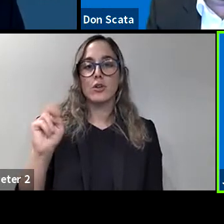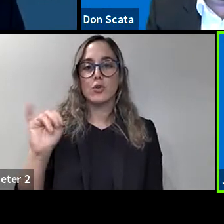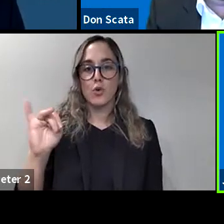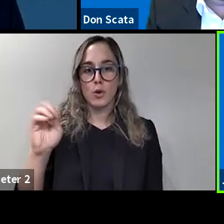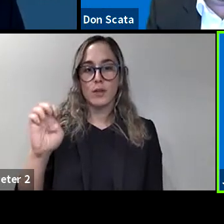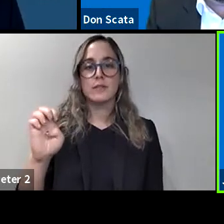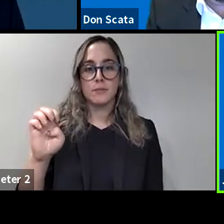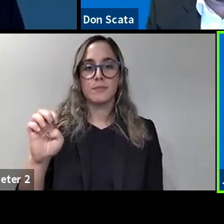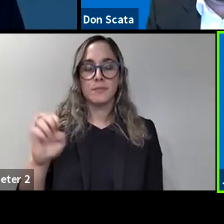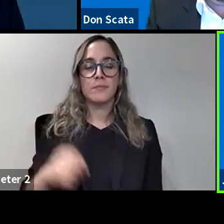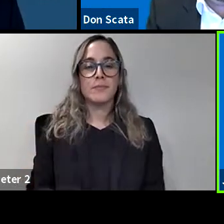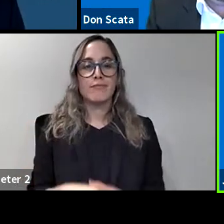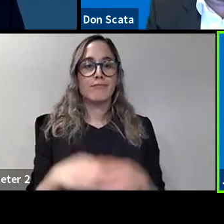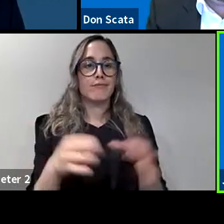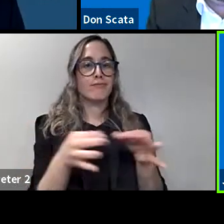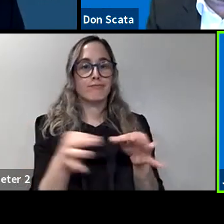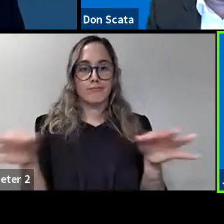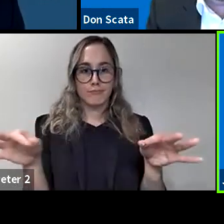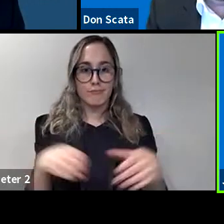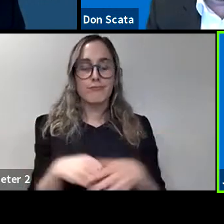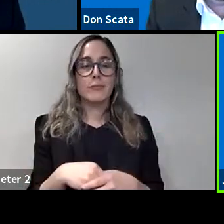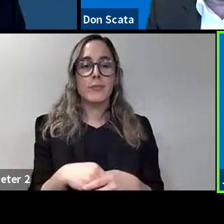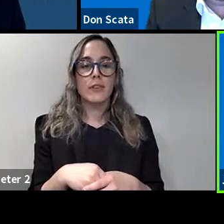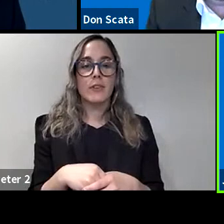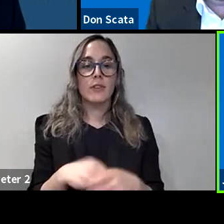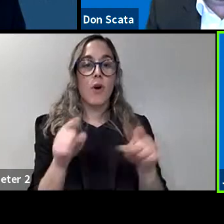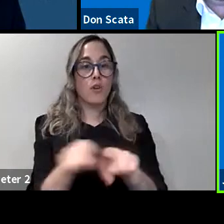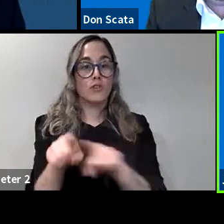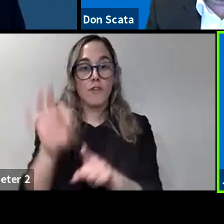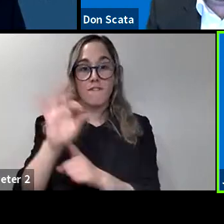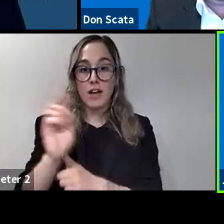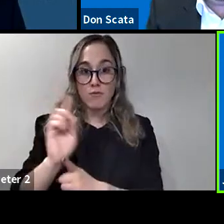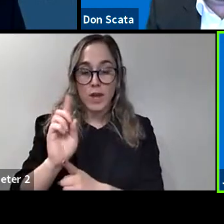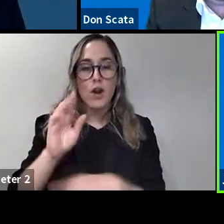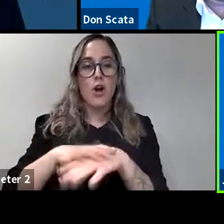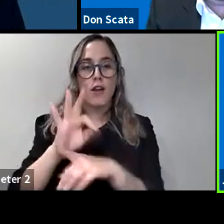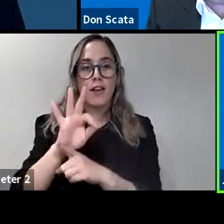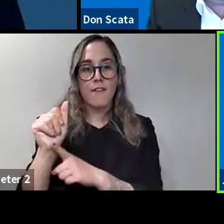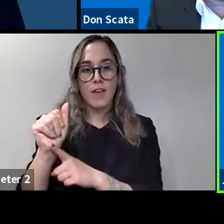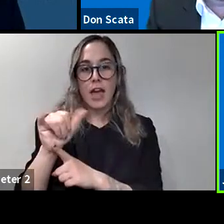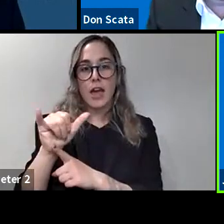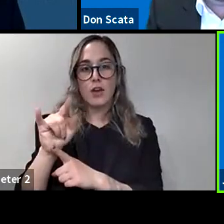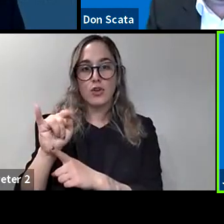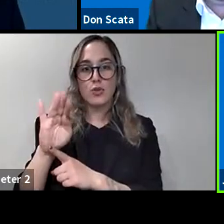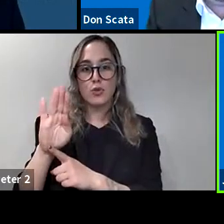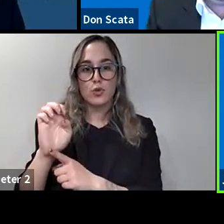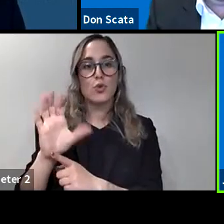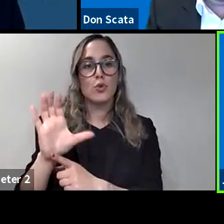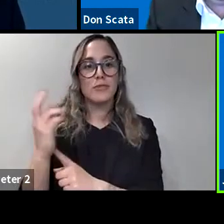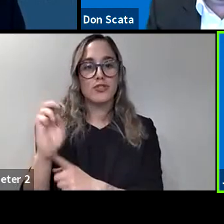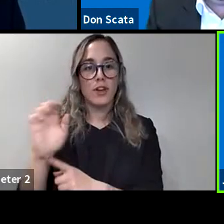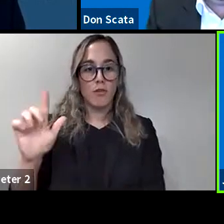www.faa.gov/go/aviationnoise. It will also be on the FAA's YouTube channel. Okay.